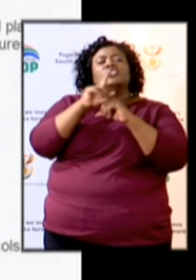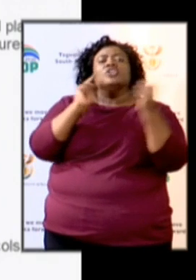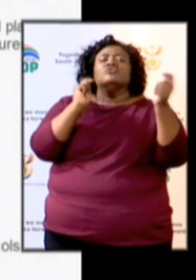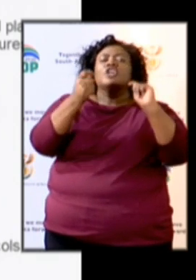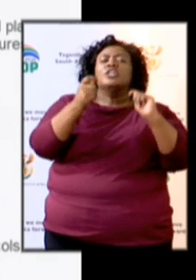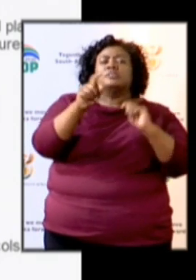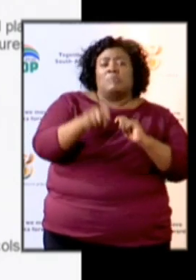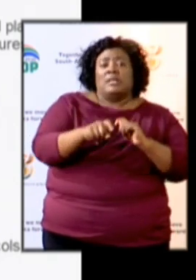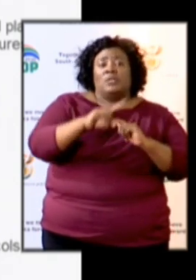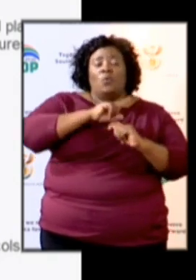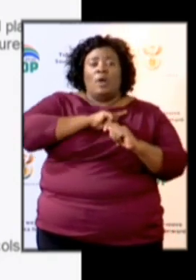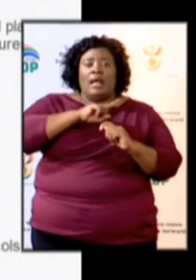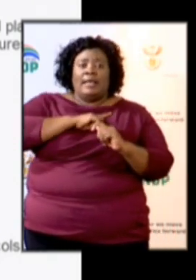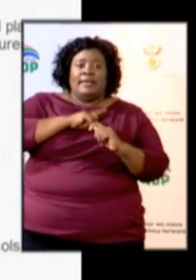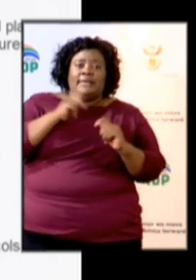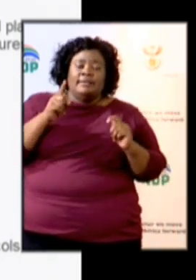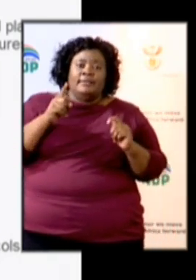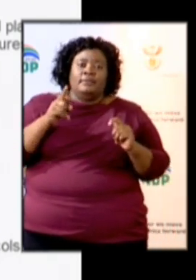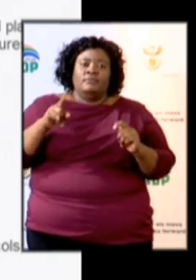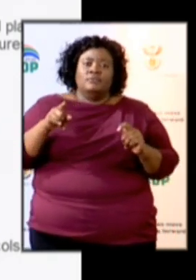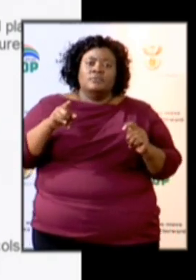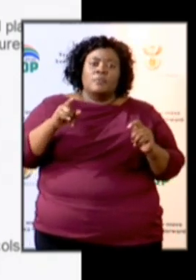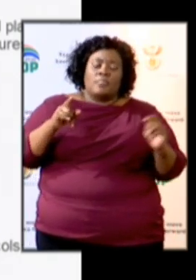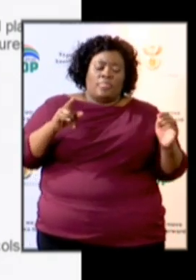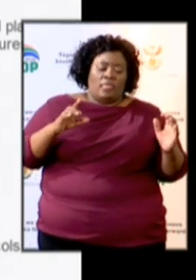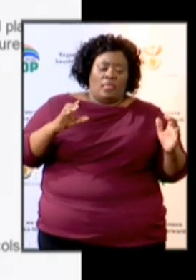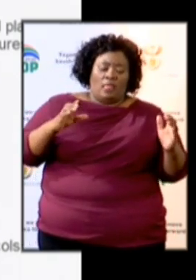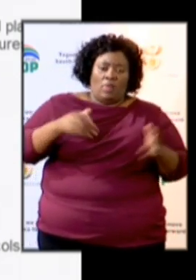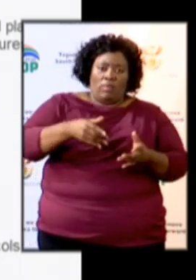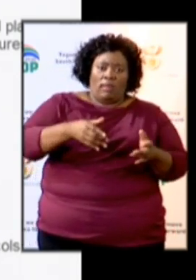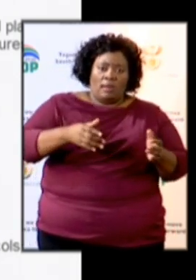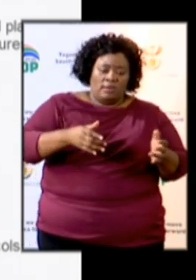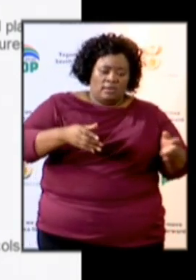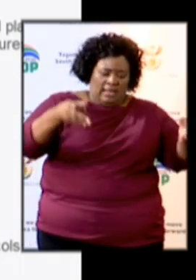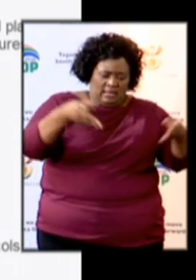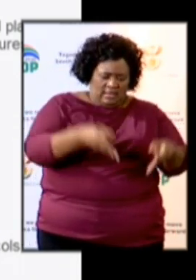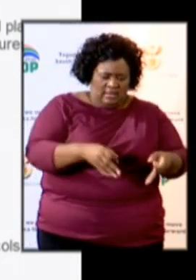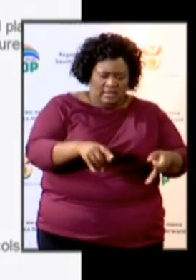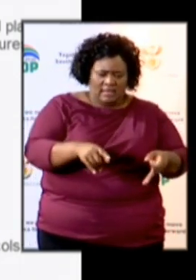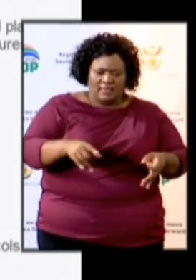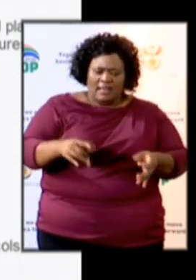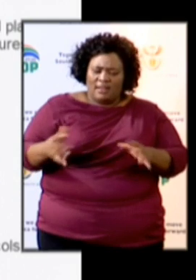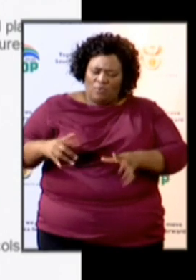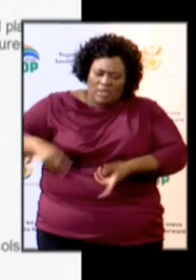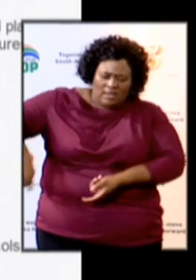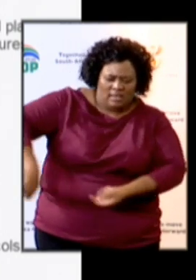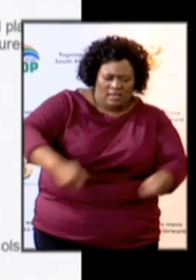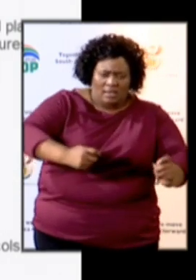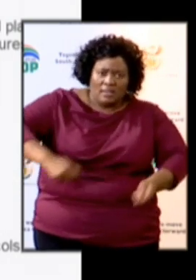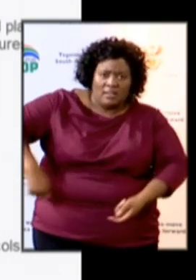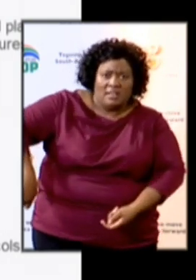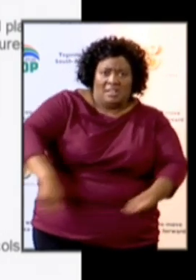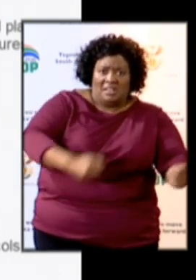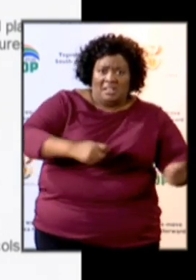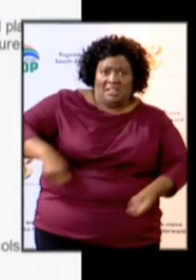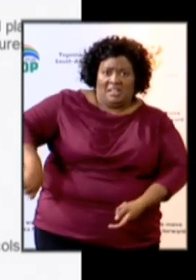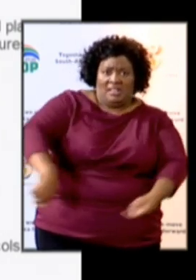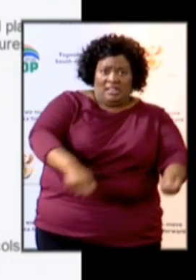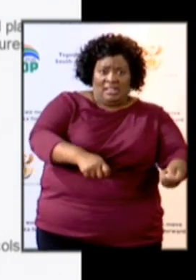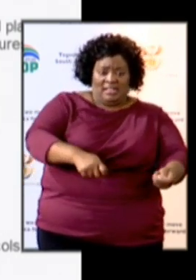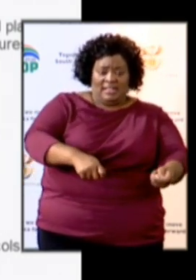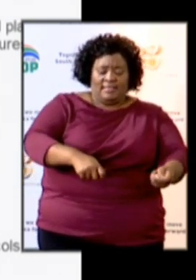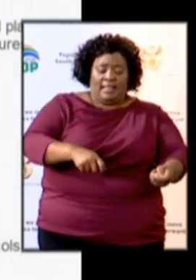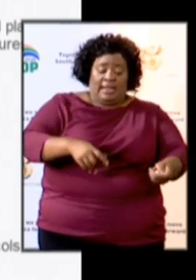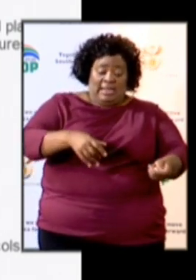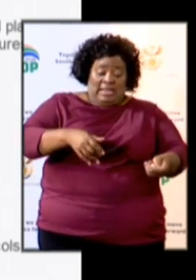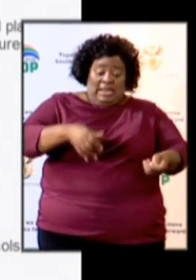Because if you are closing the grave and you are exchanging spades or shovels, then somebody